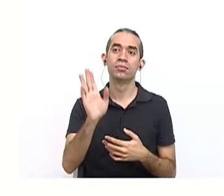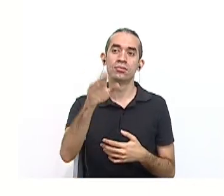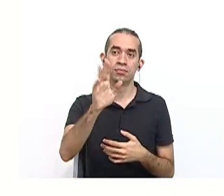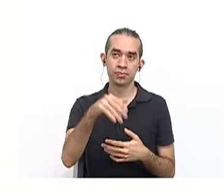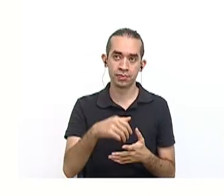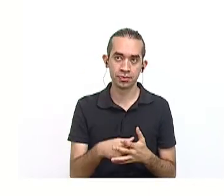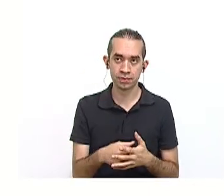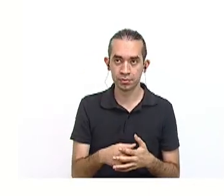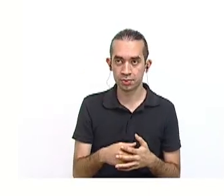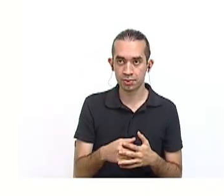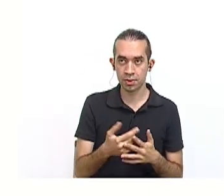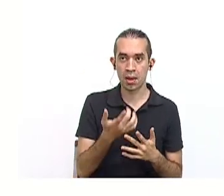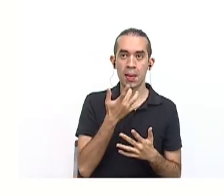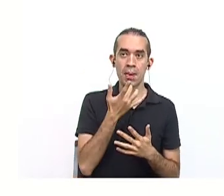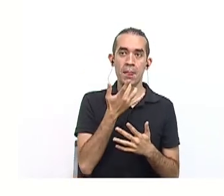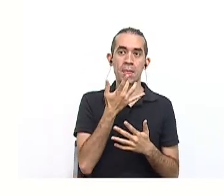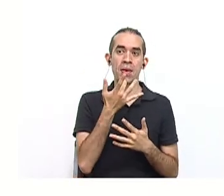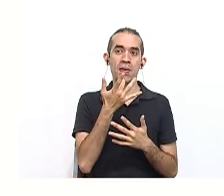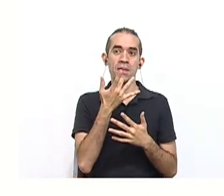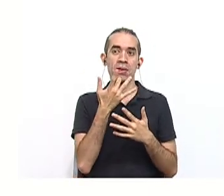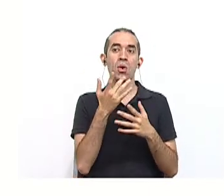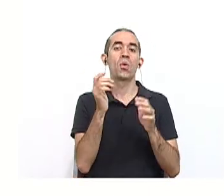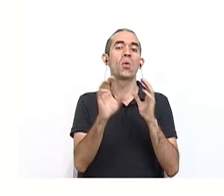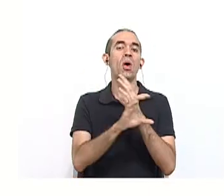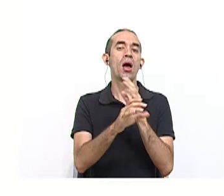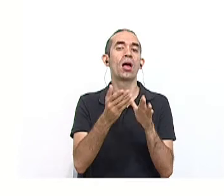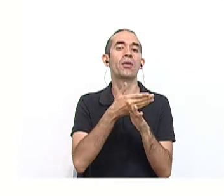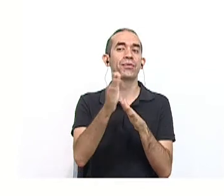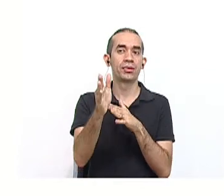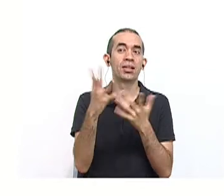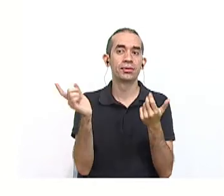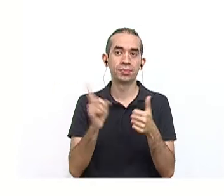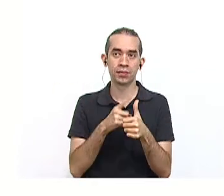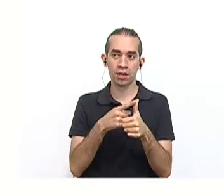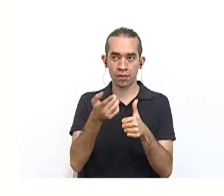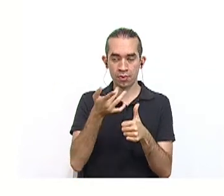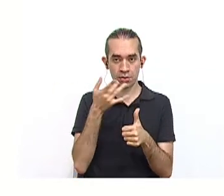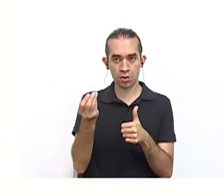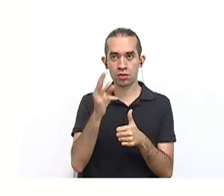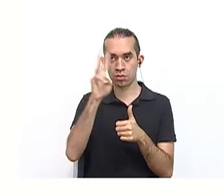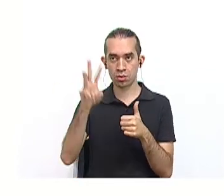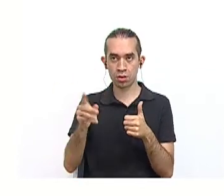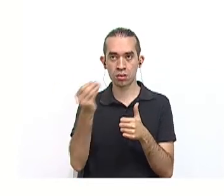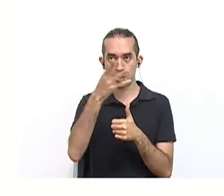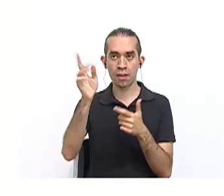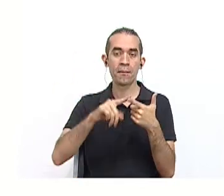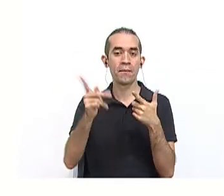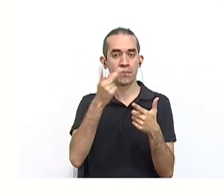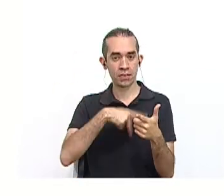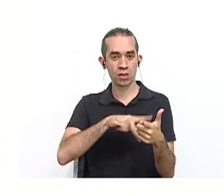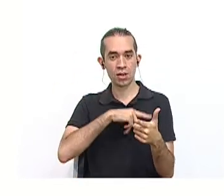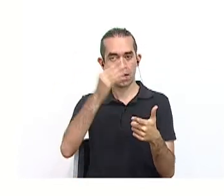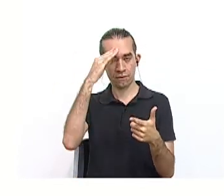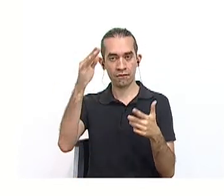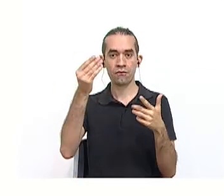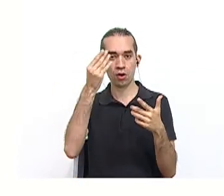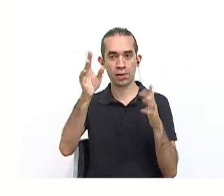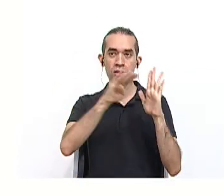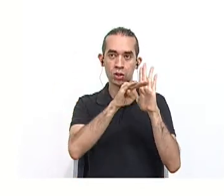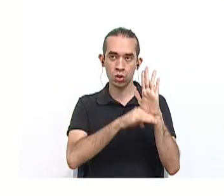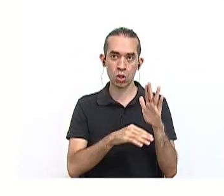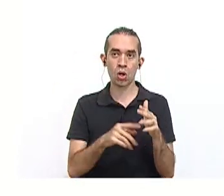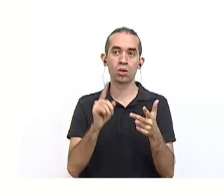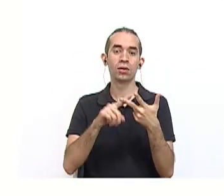online, personal information online, or comments online. Are you ready? I'm going to give you